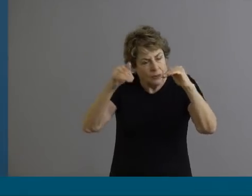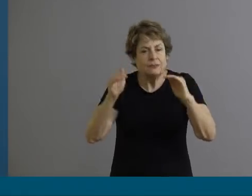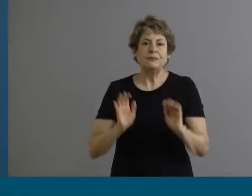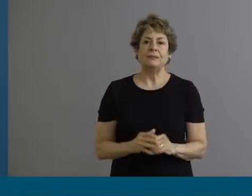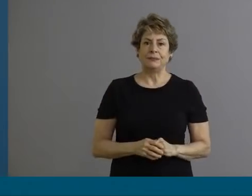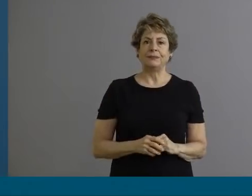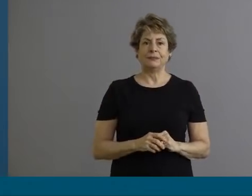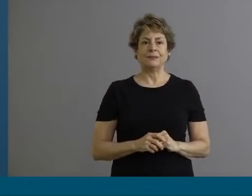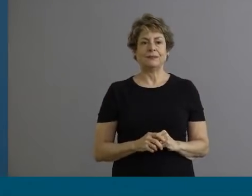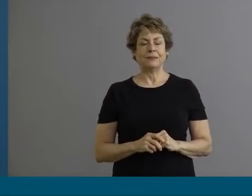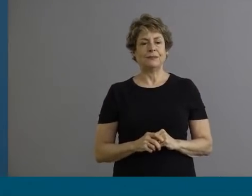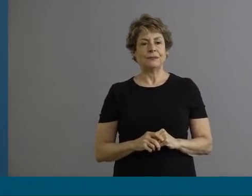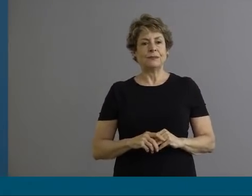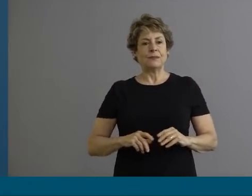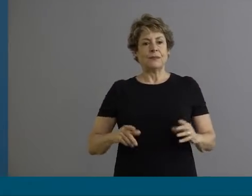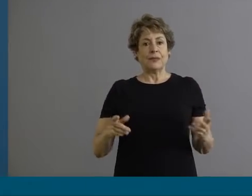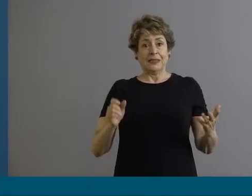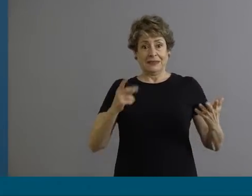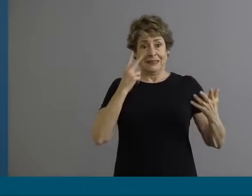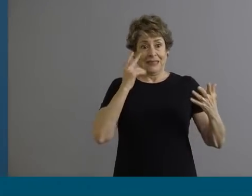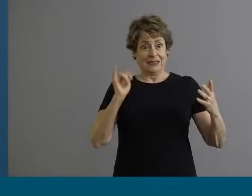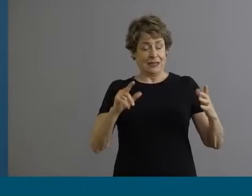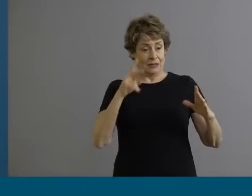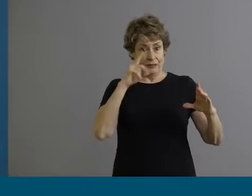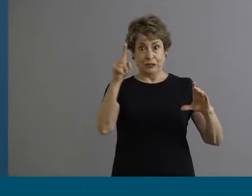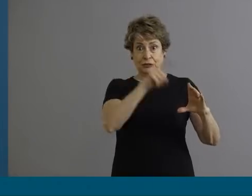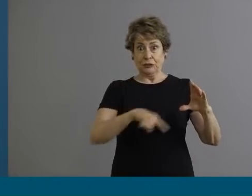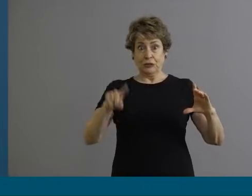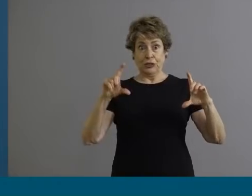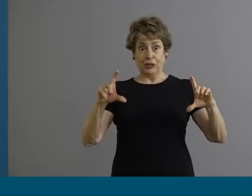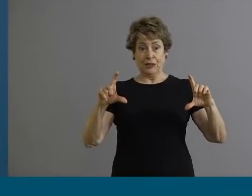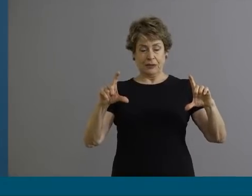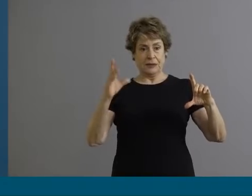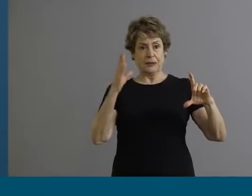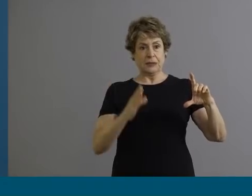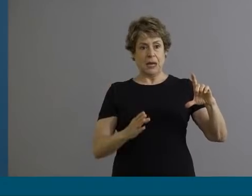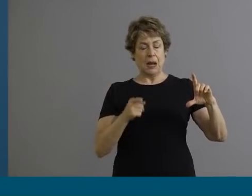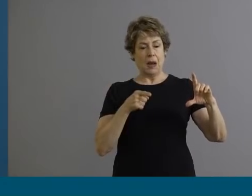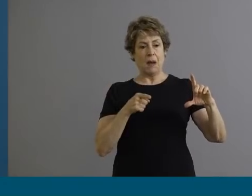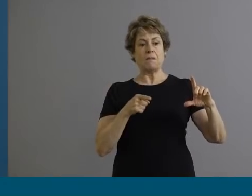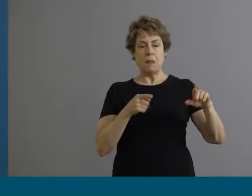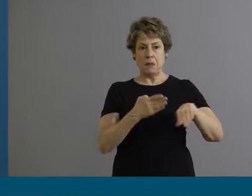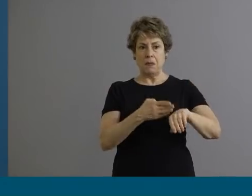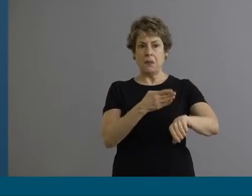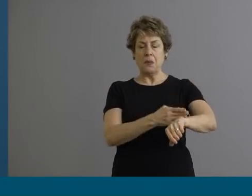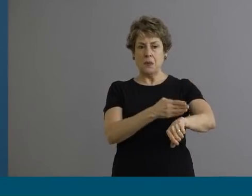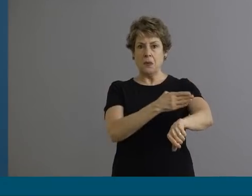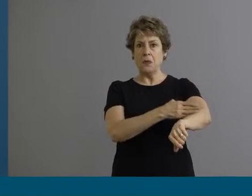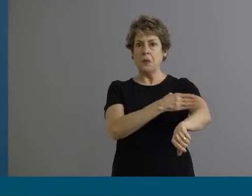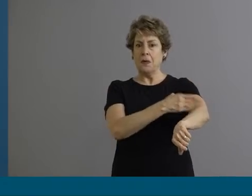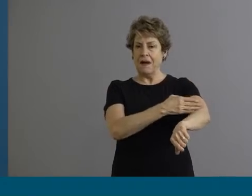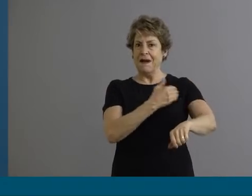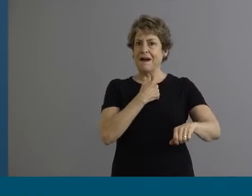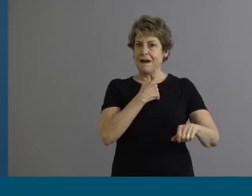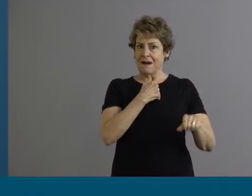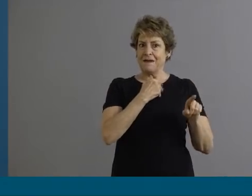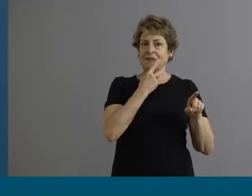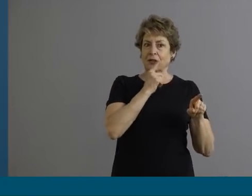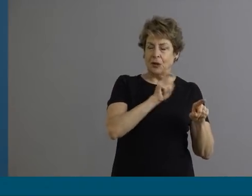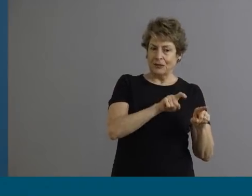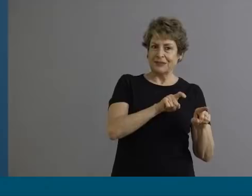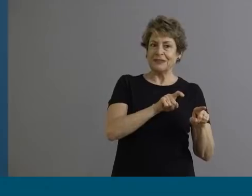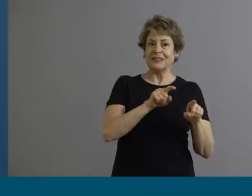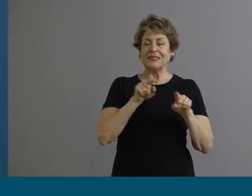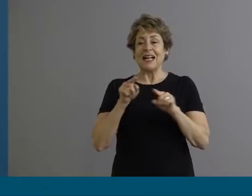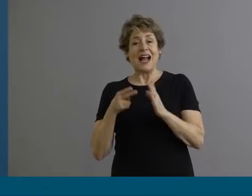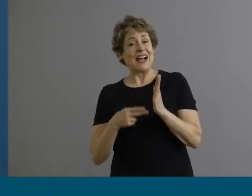the last 7 days, it's that no county in Arizona, no matter how